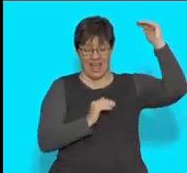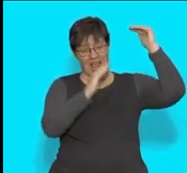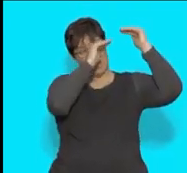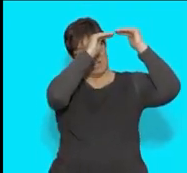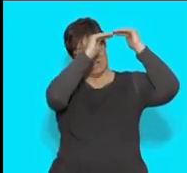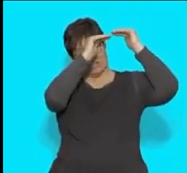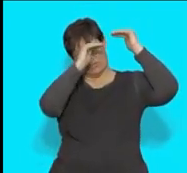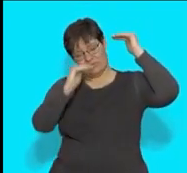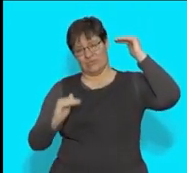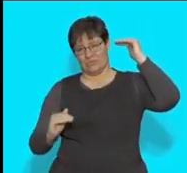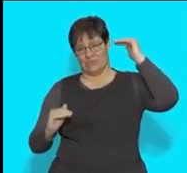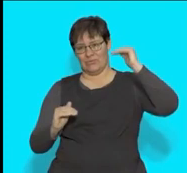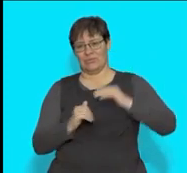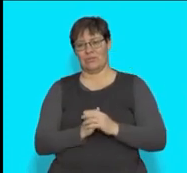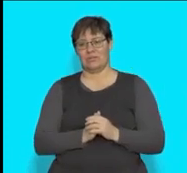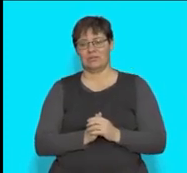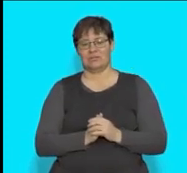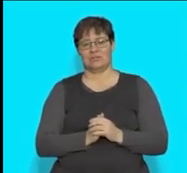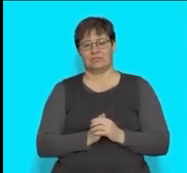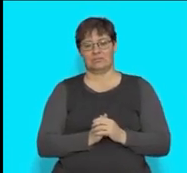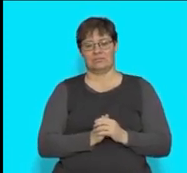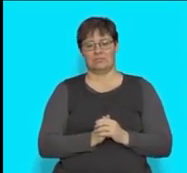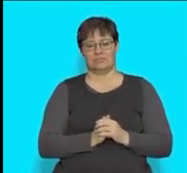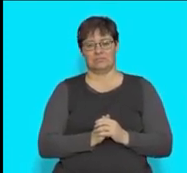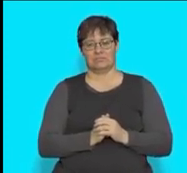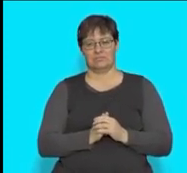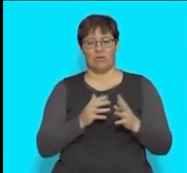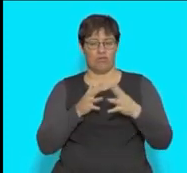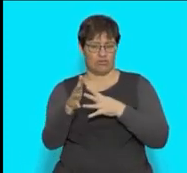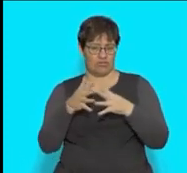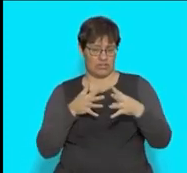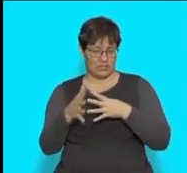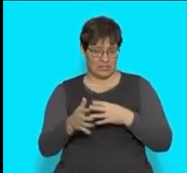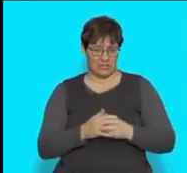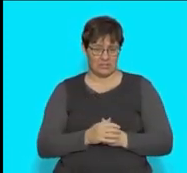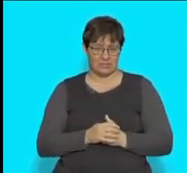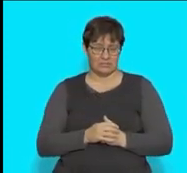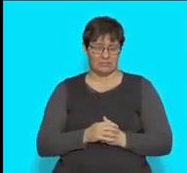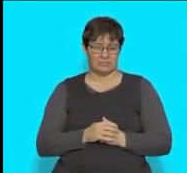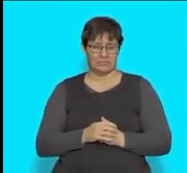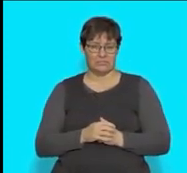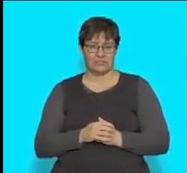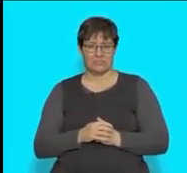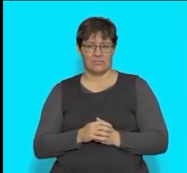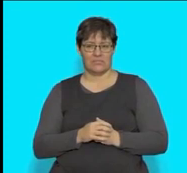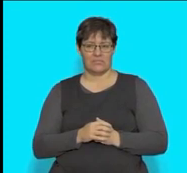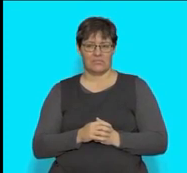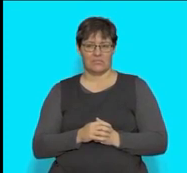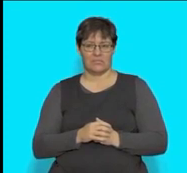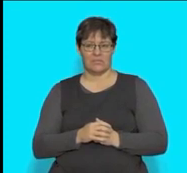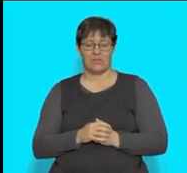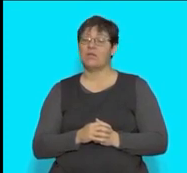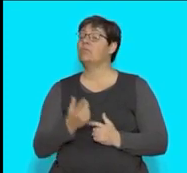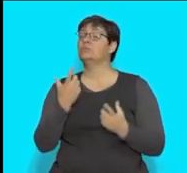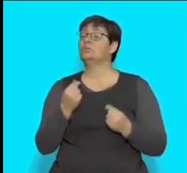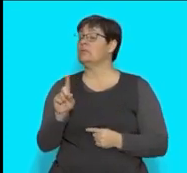high concentration to a low concentration. And remember, what did you have to do? You had to